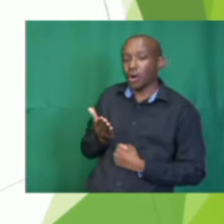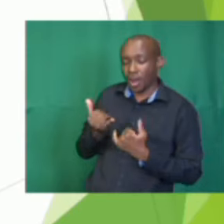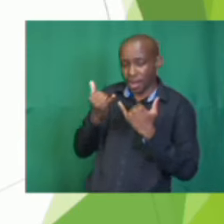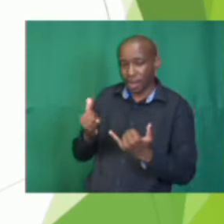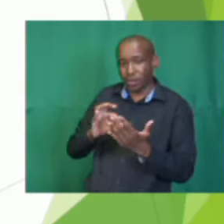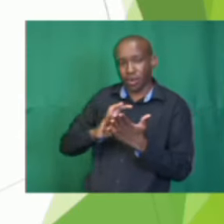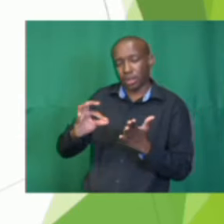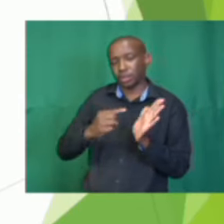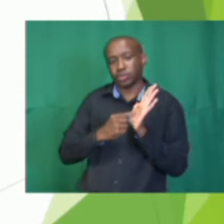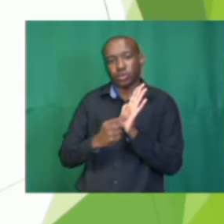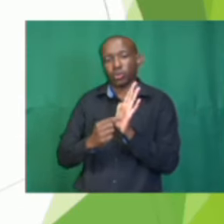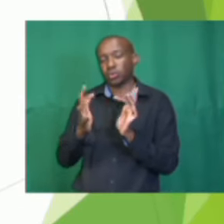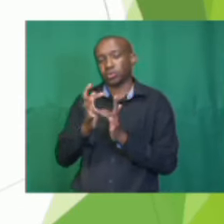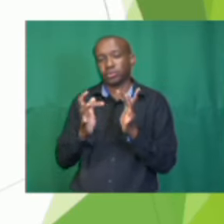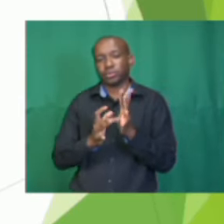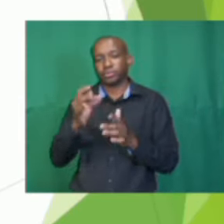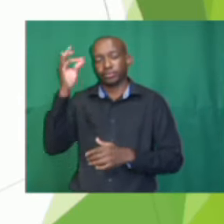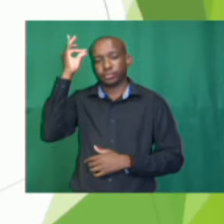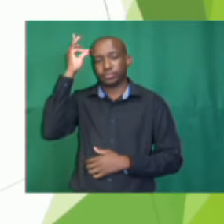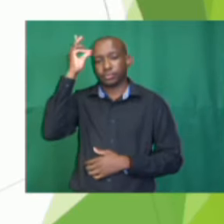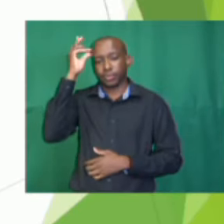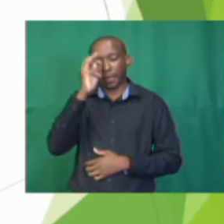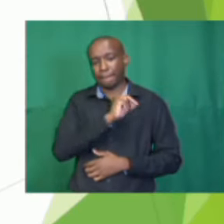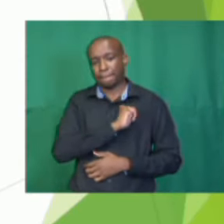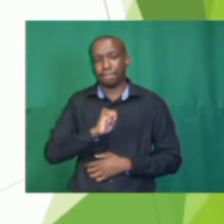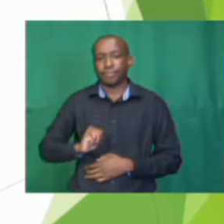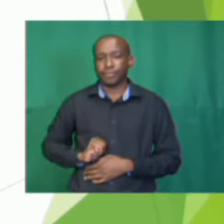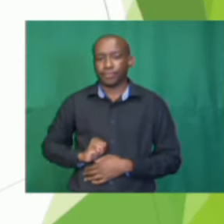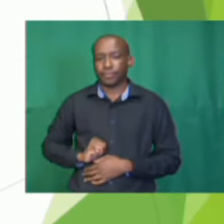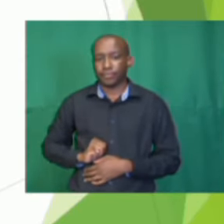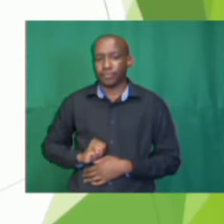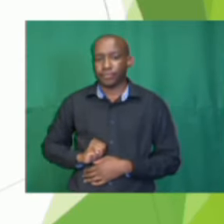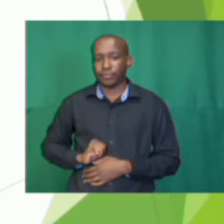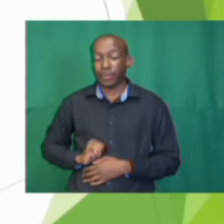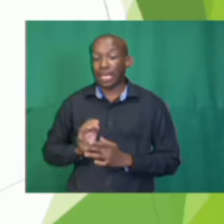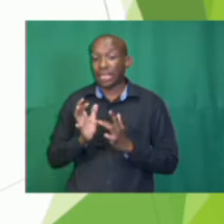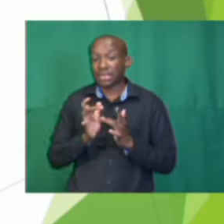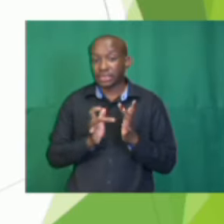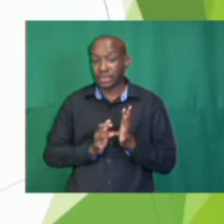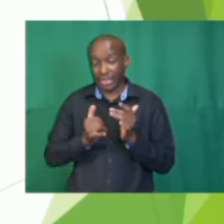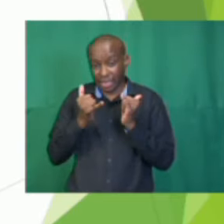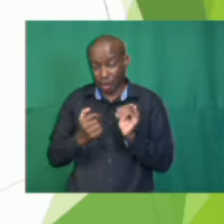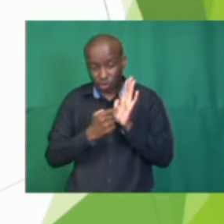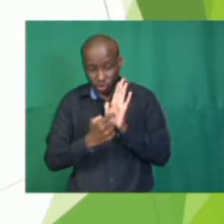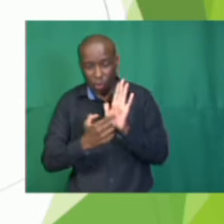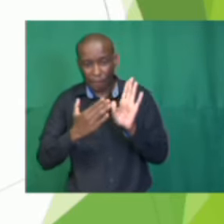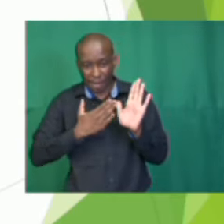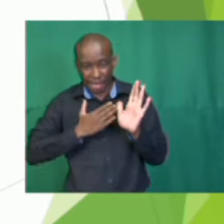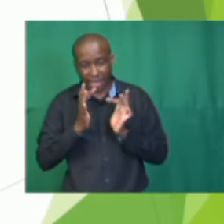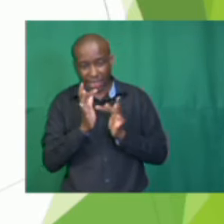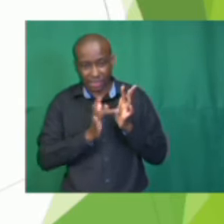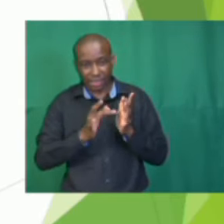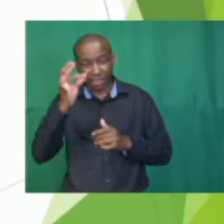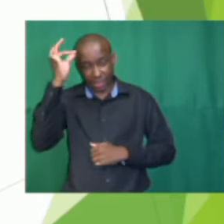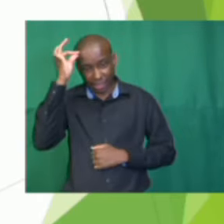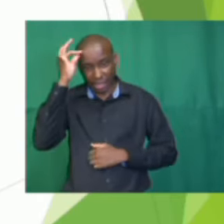proclaiming that Jesus Christ was the king and the Messiah. So Jesus' identity is revealed through the